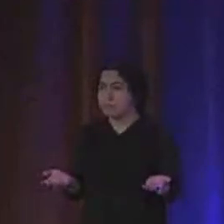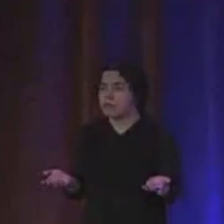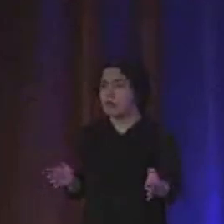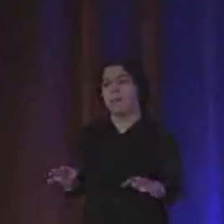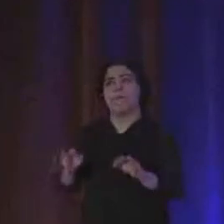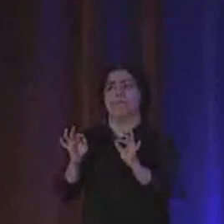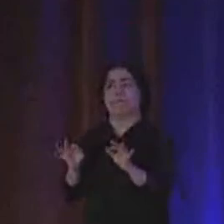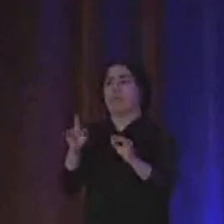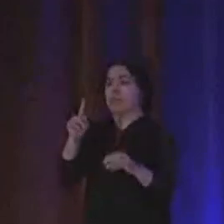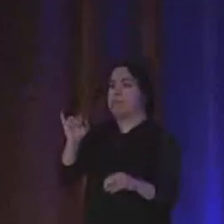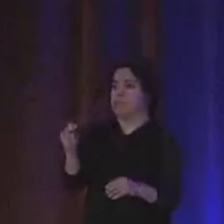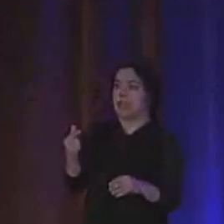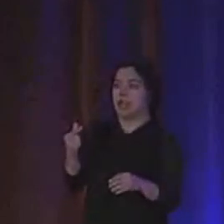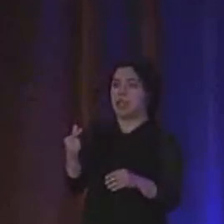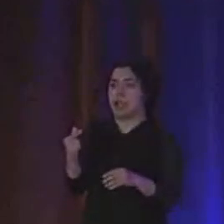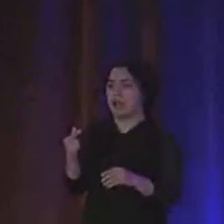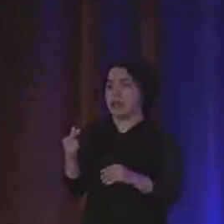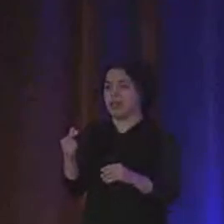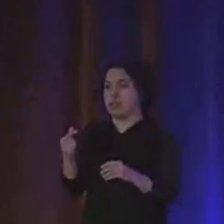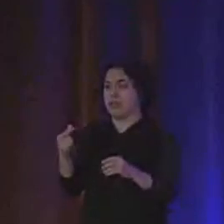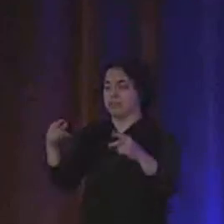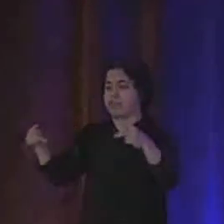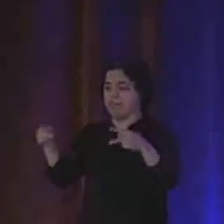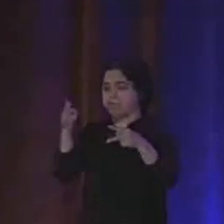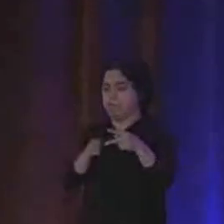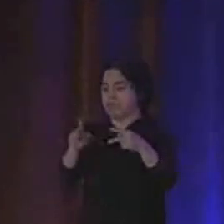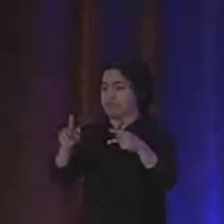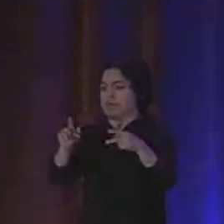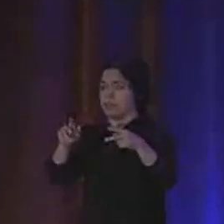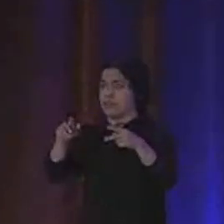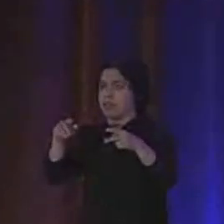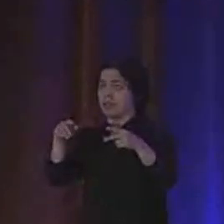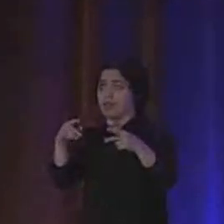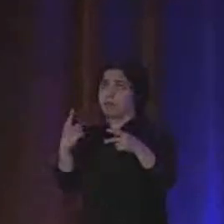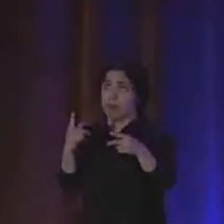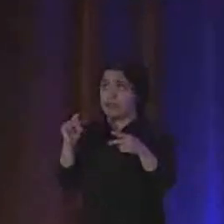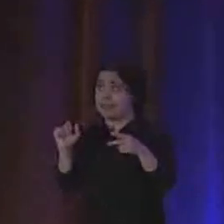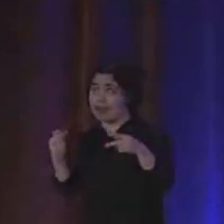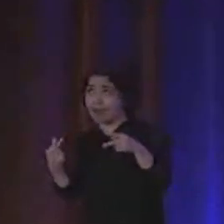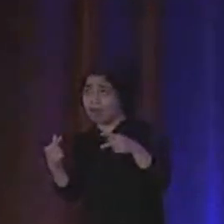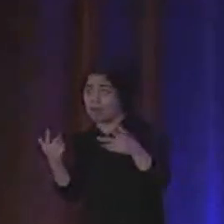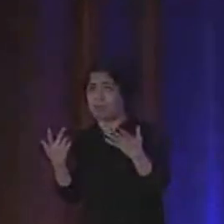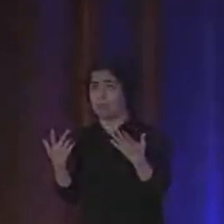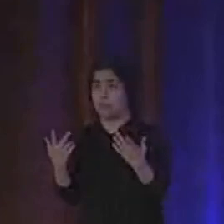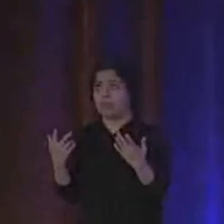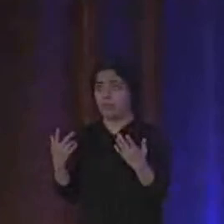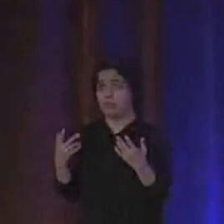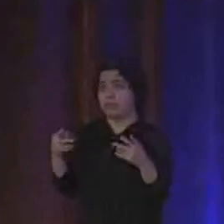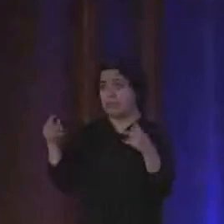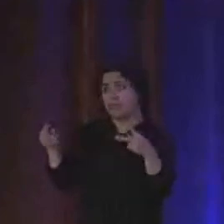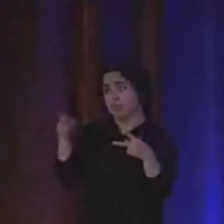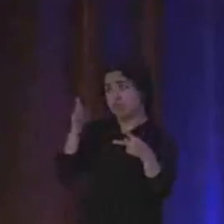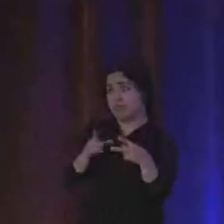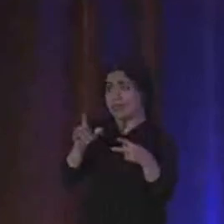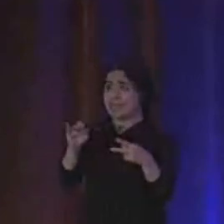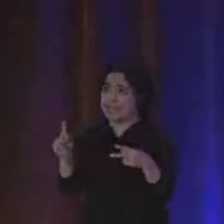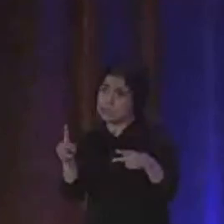the tag, we can pass in an a tag. We could pass in a link. We could pass in a